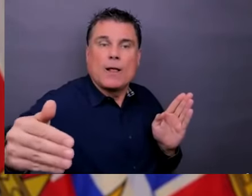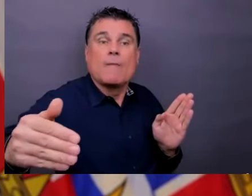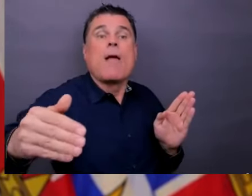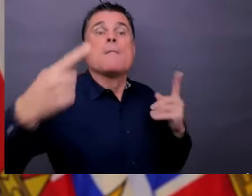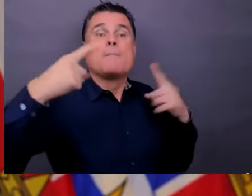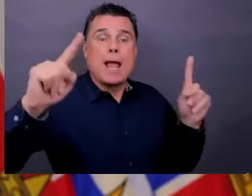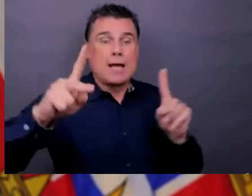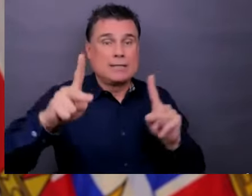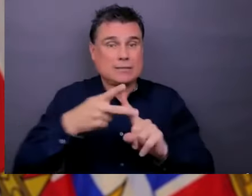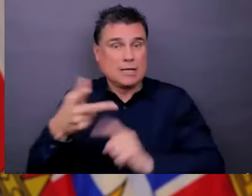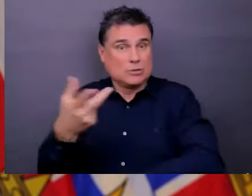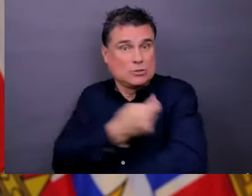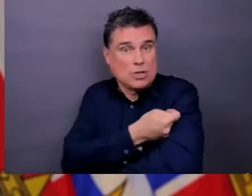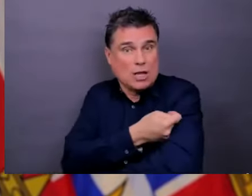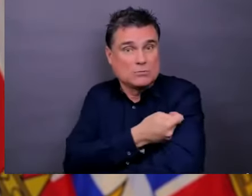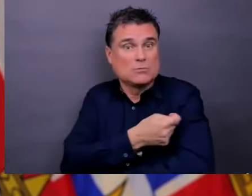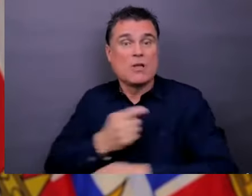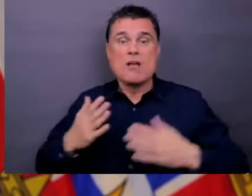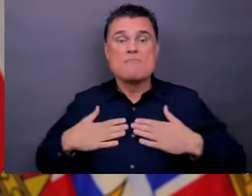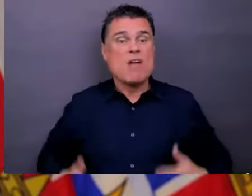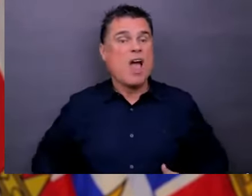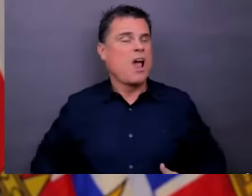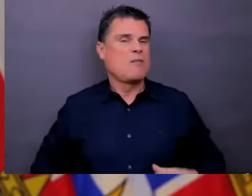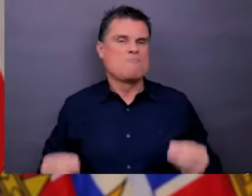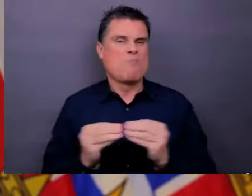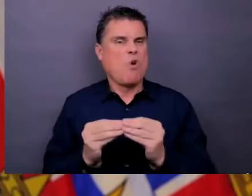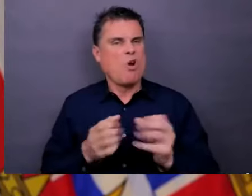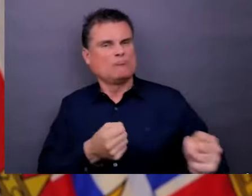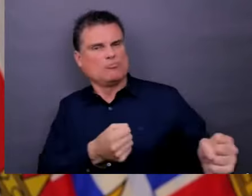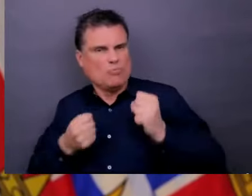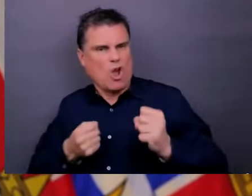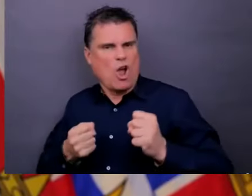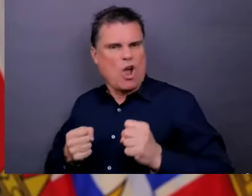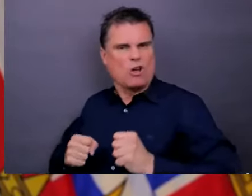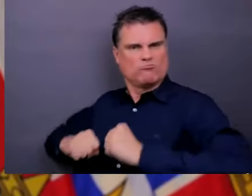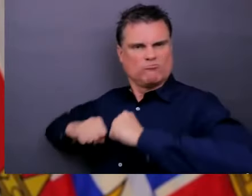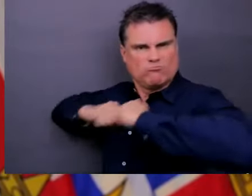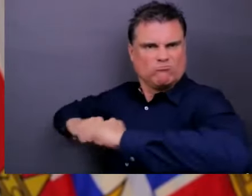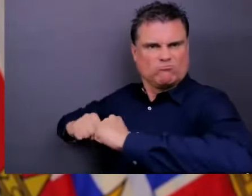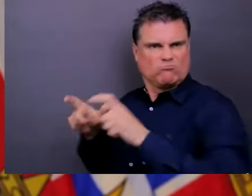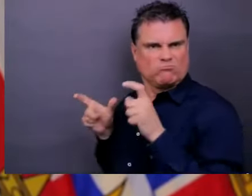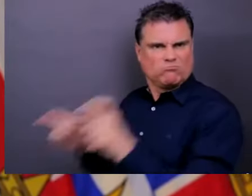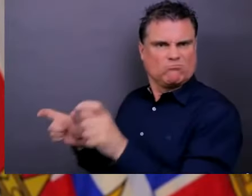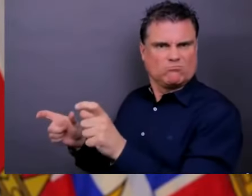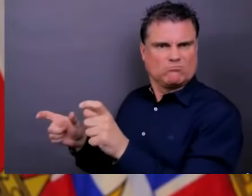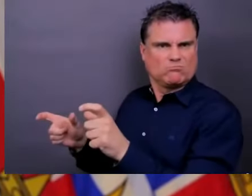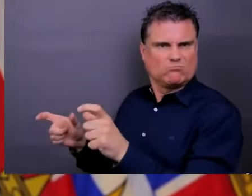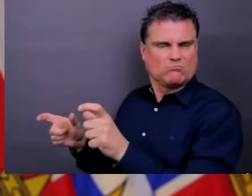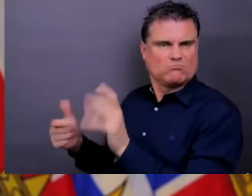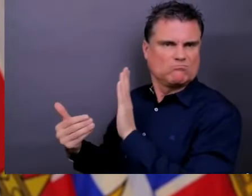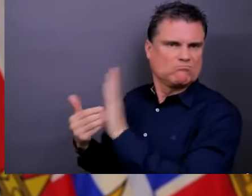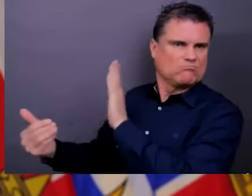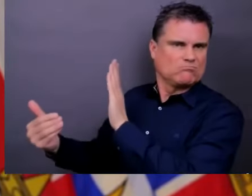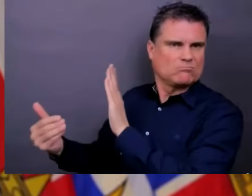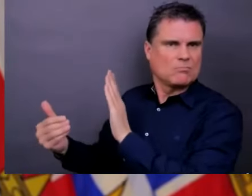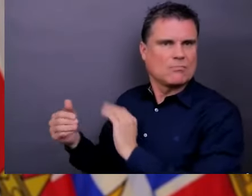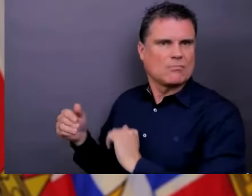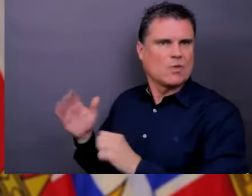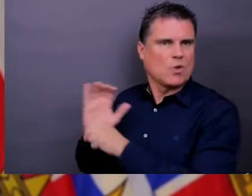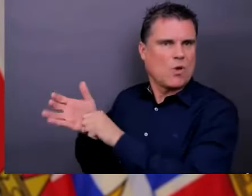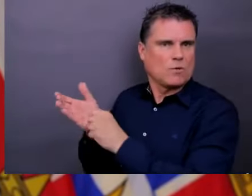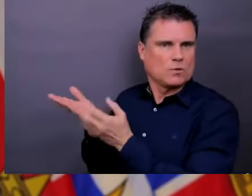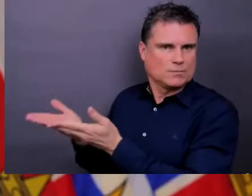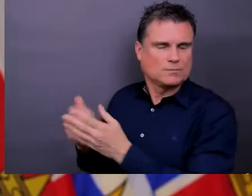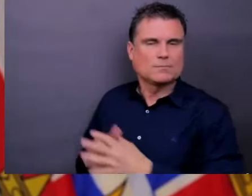our immune system in several ways, but there's two main parts to our immune system that are stimulated when we receive